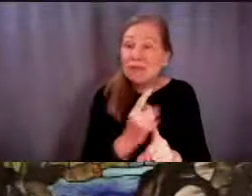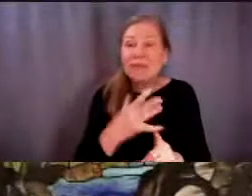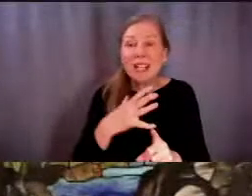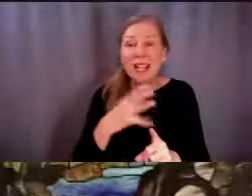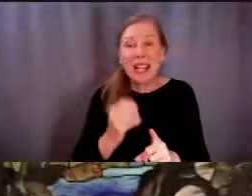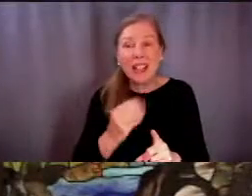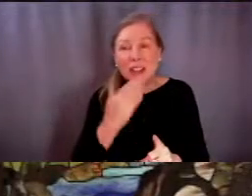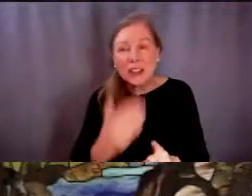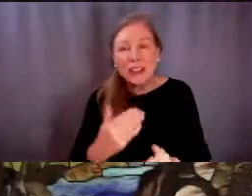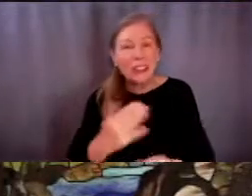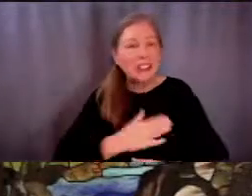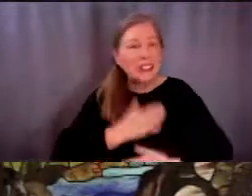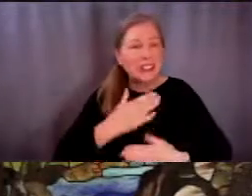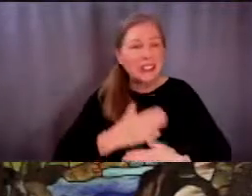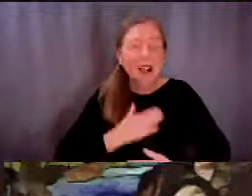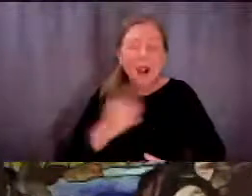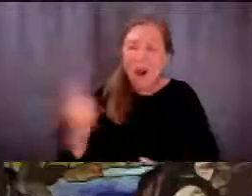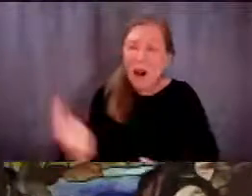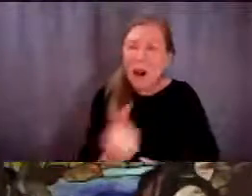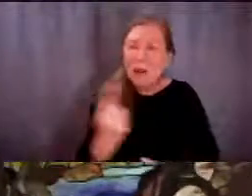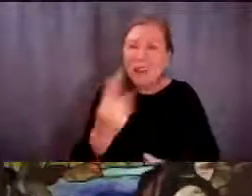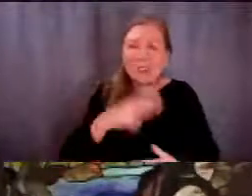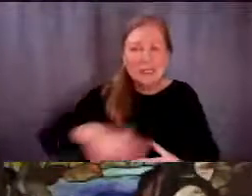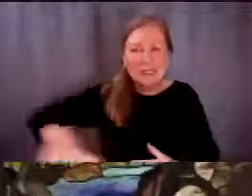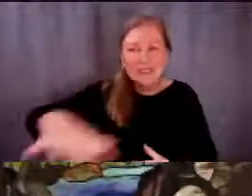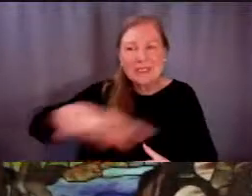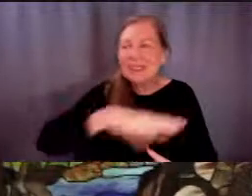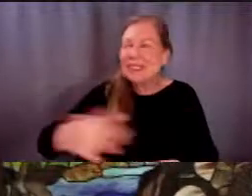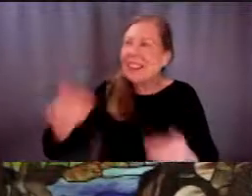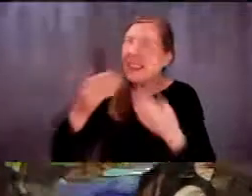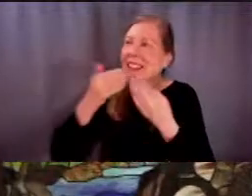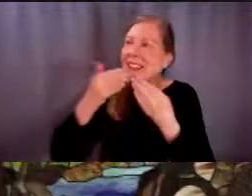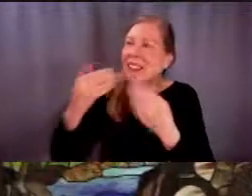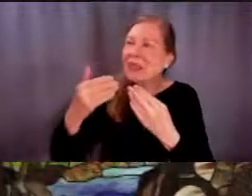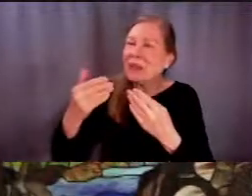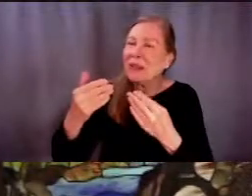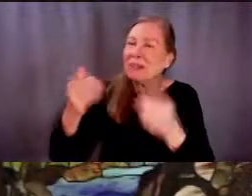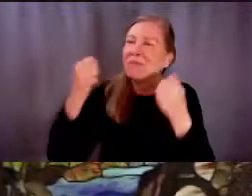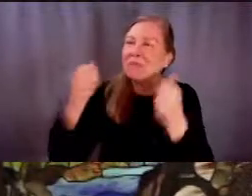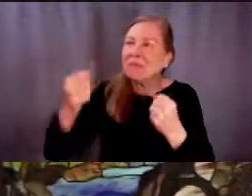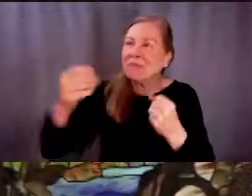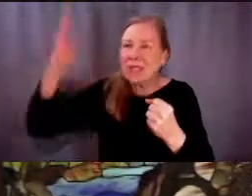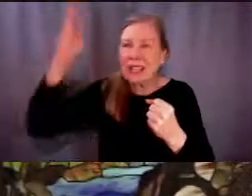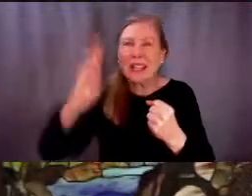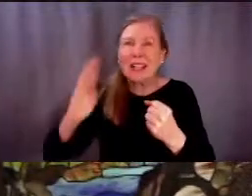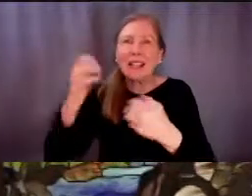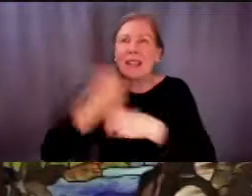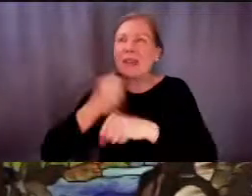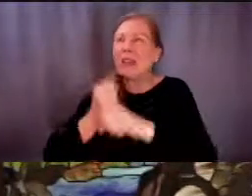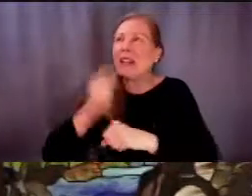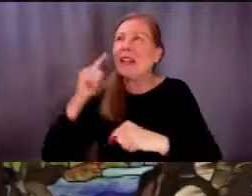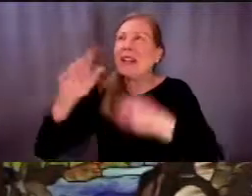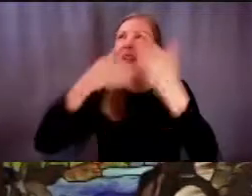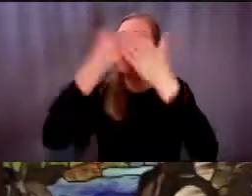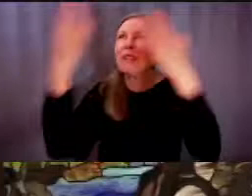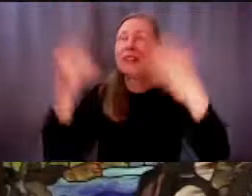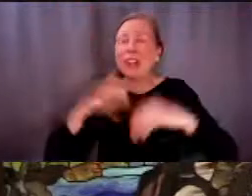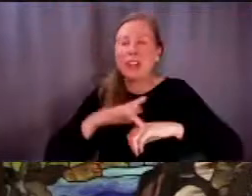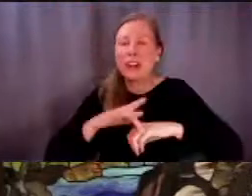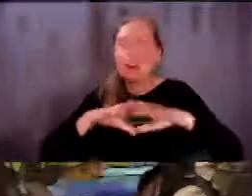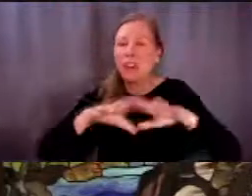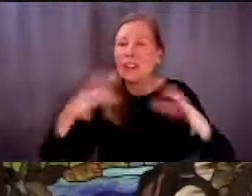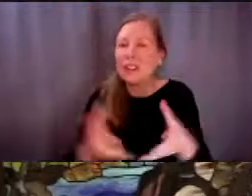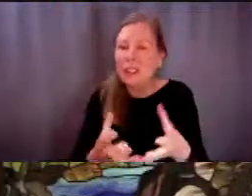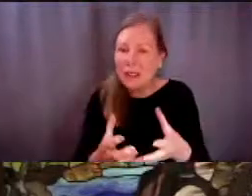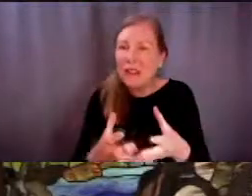thing always and everywhere to give thanks to you, Almighty God, creator of heaven and earth. You formed us